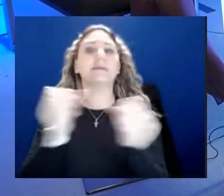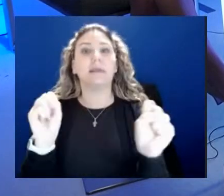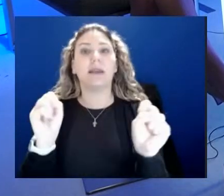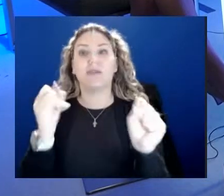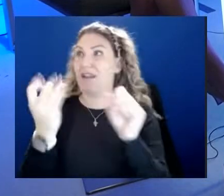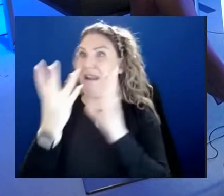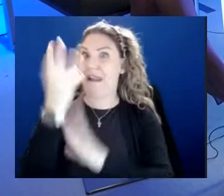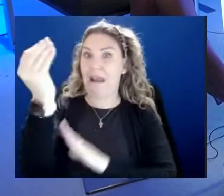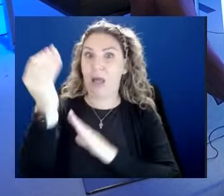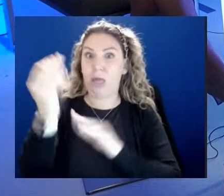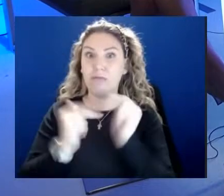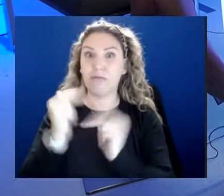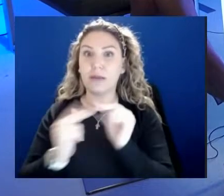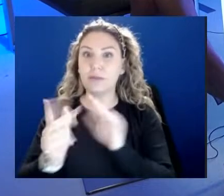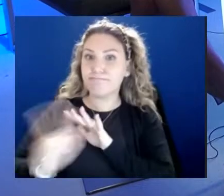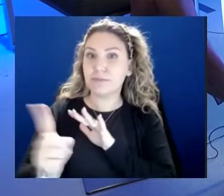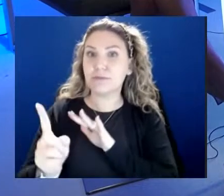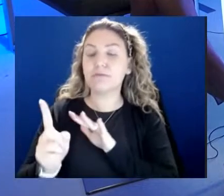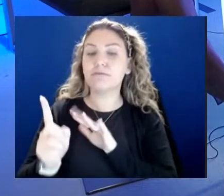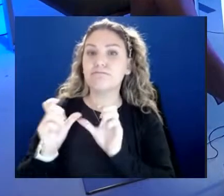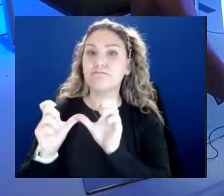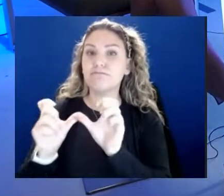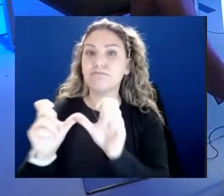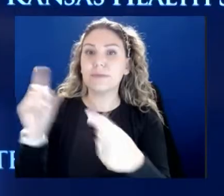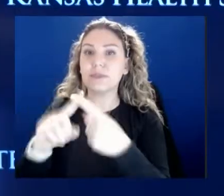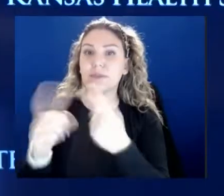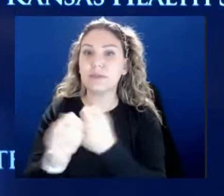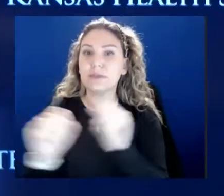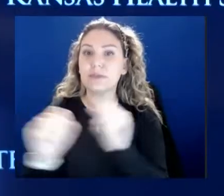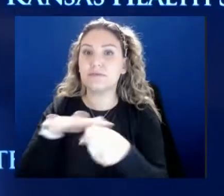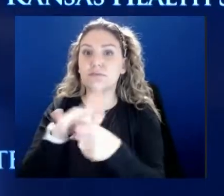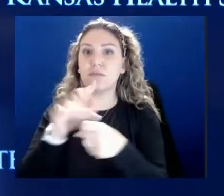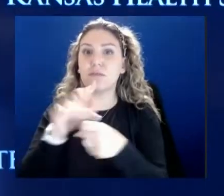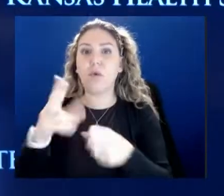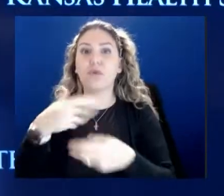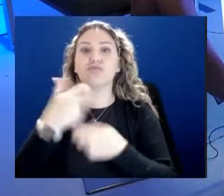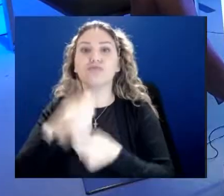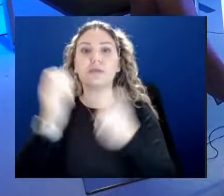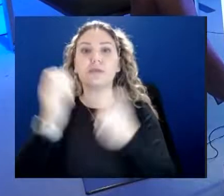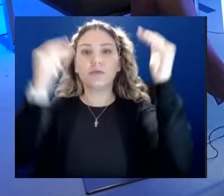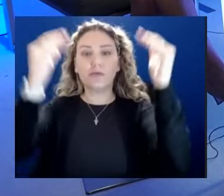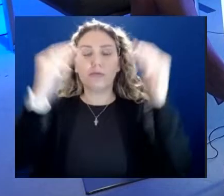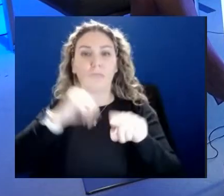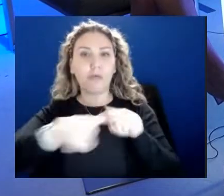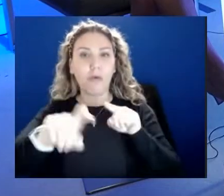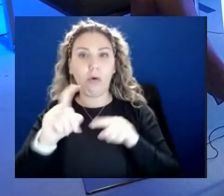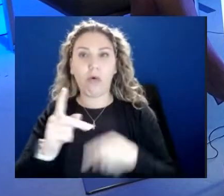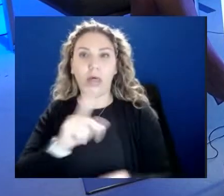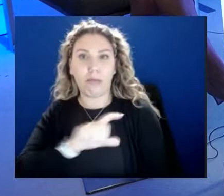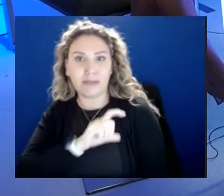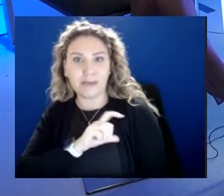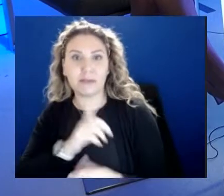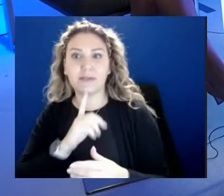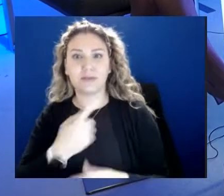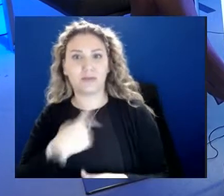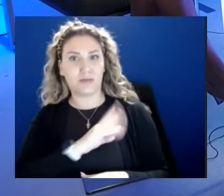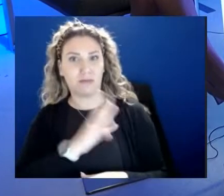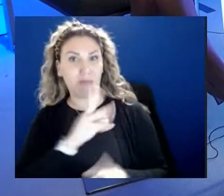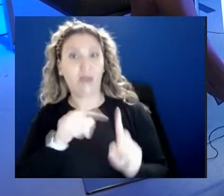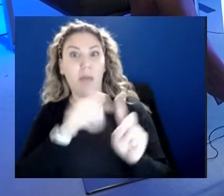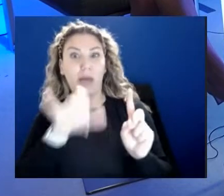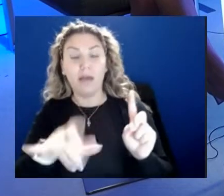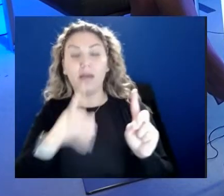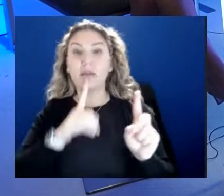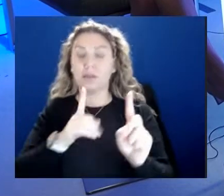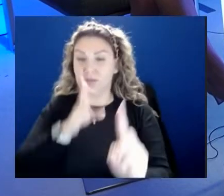keep going until you get to a safe spot or a trusted adult that can call police. And we've talked about this, how you have to just kind of hit it straight on.